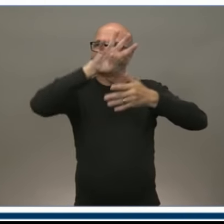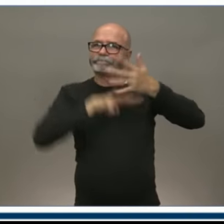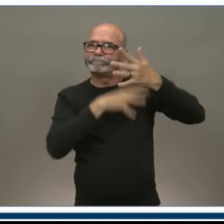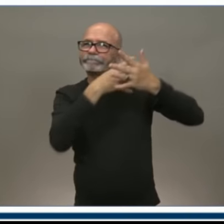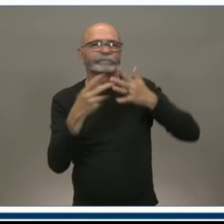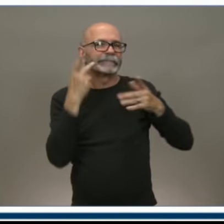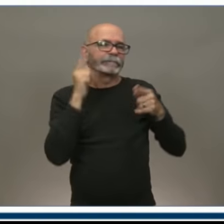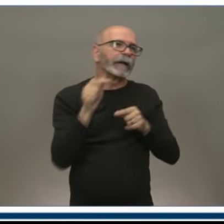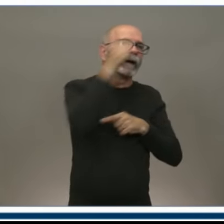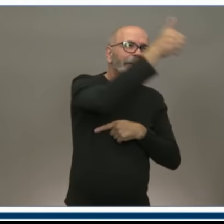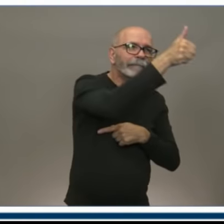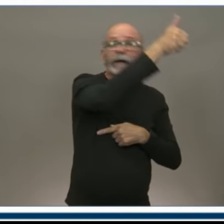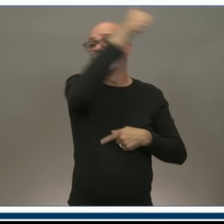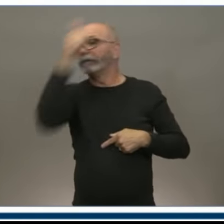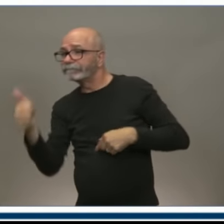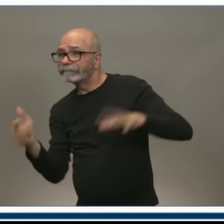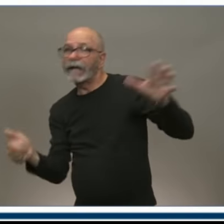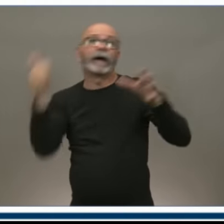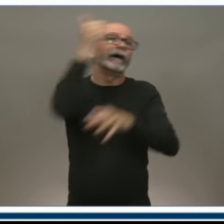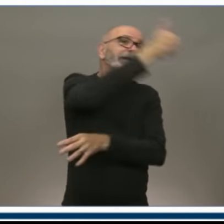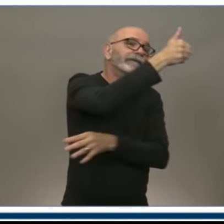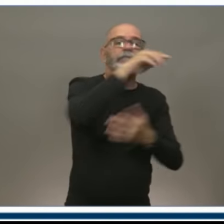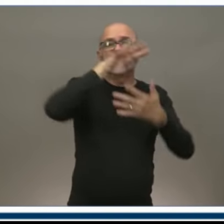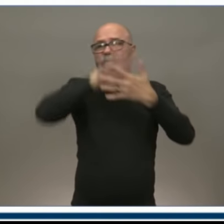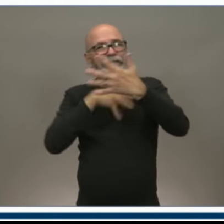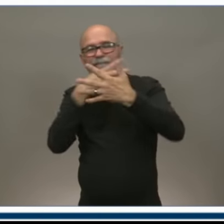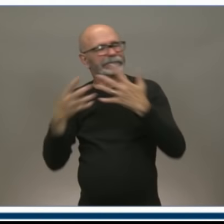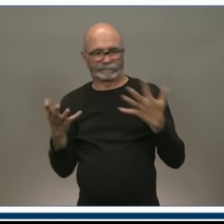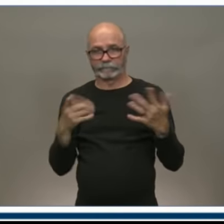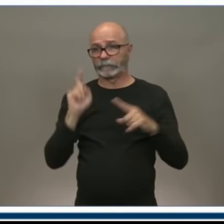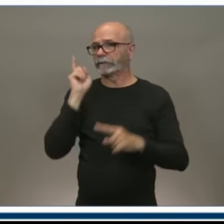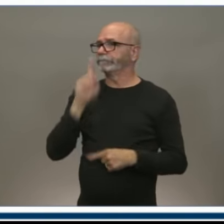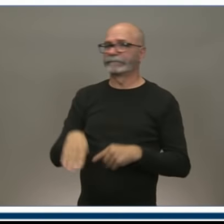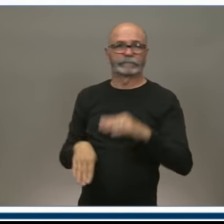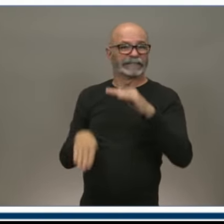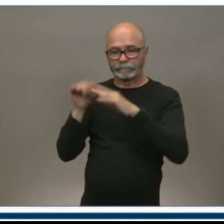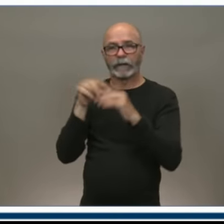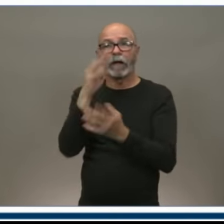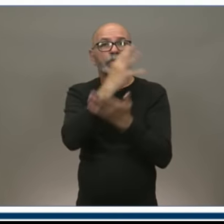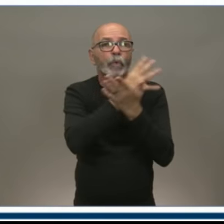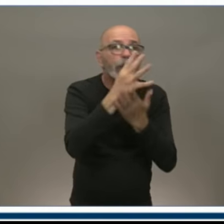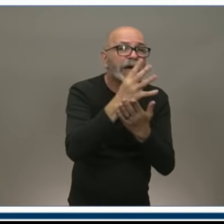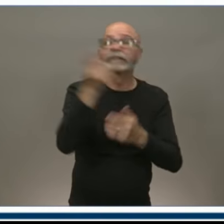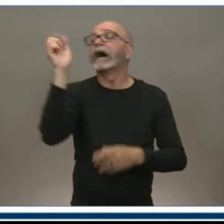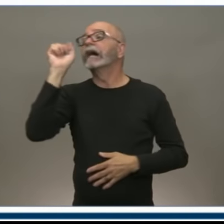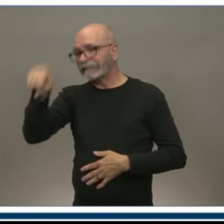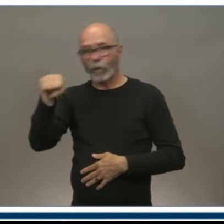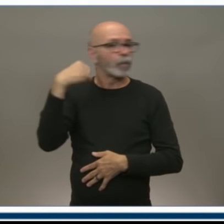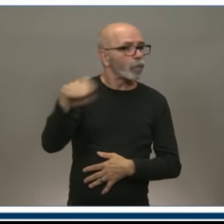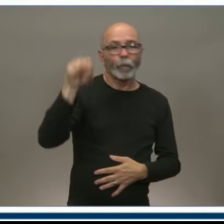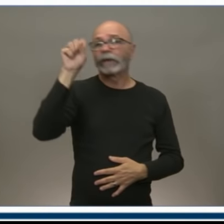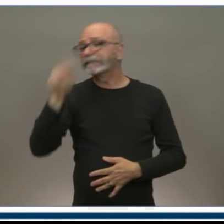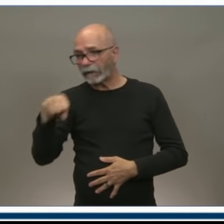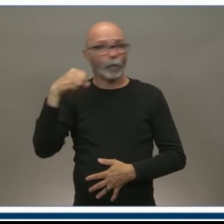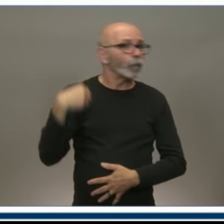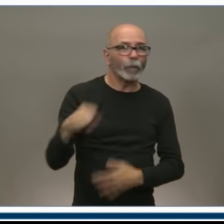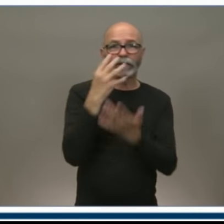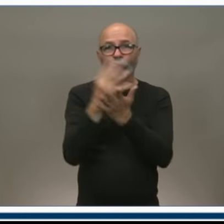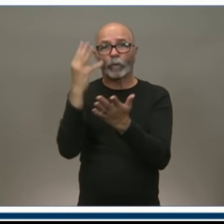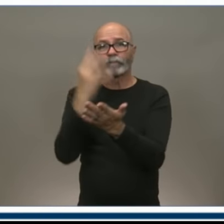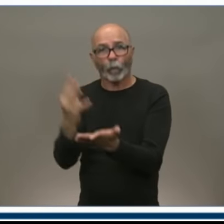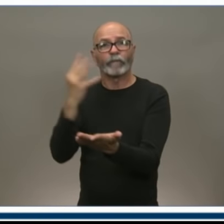forth up to a maximum of 4 weeks on, 4 weeks off. If they are, if